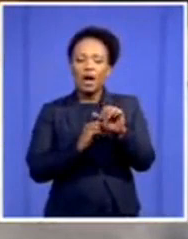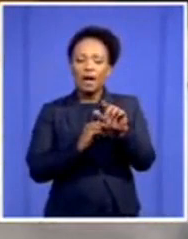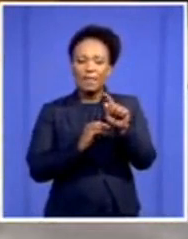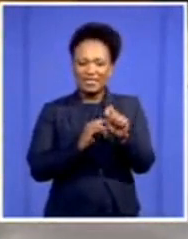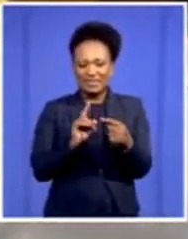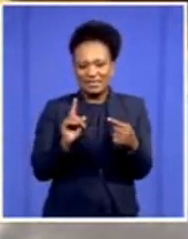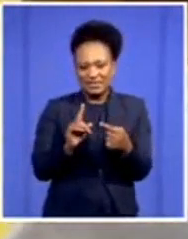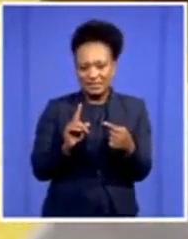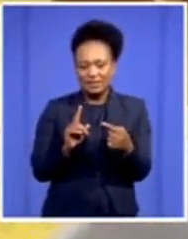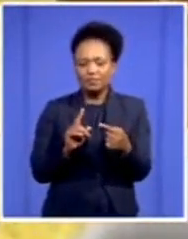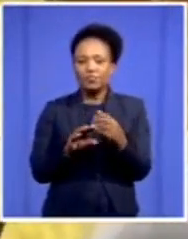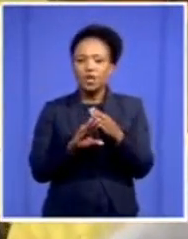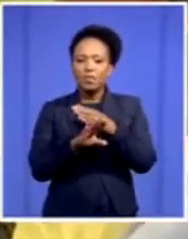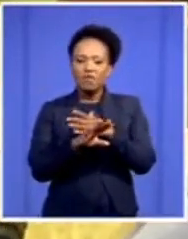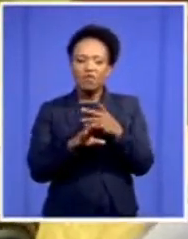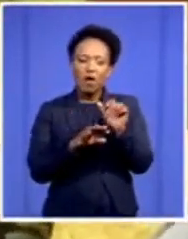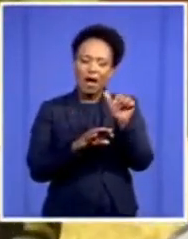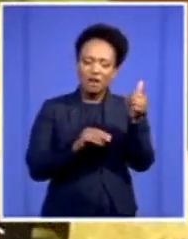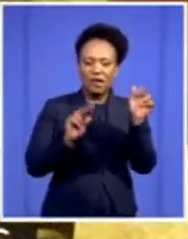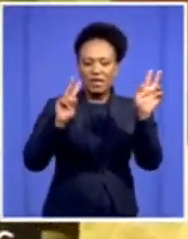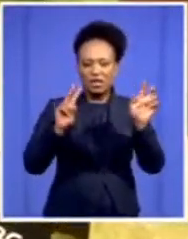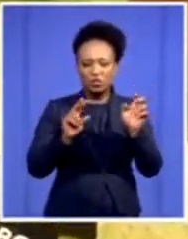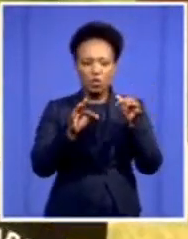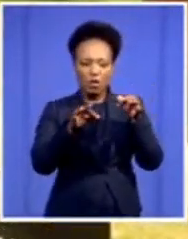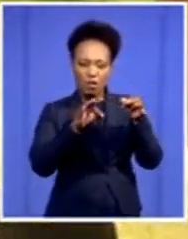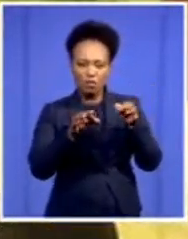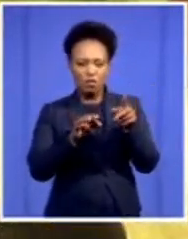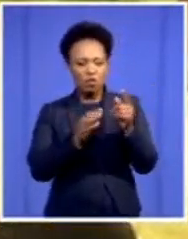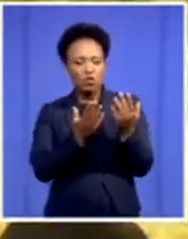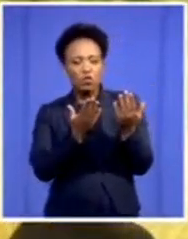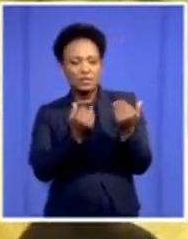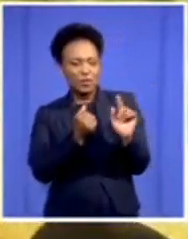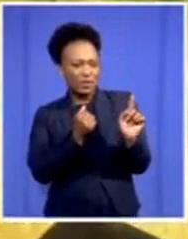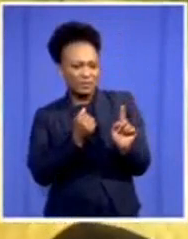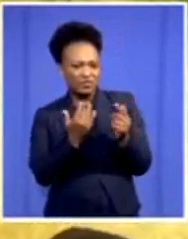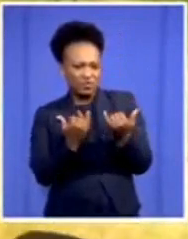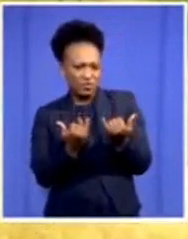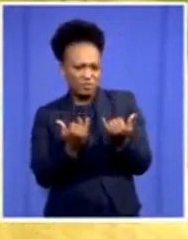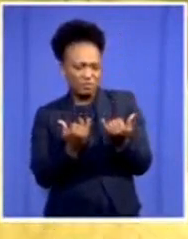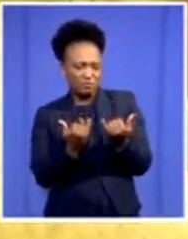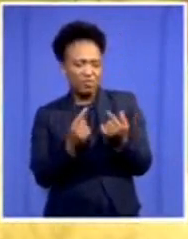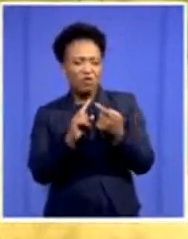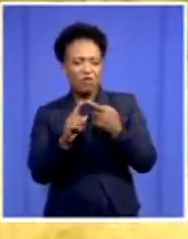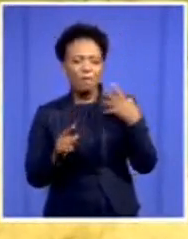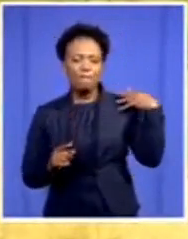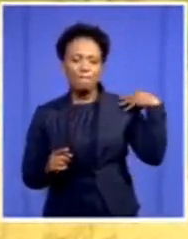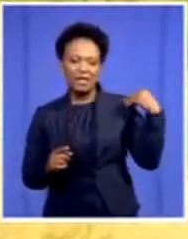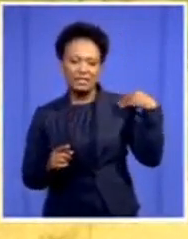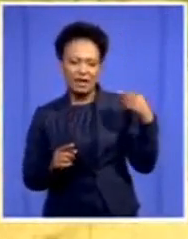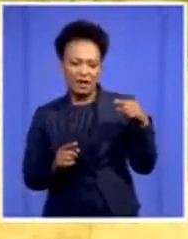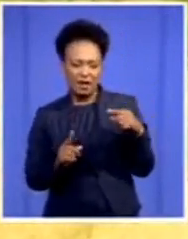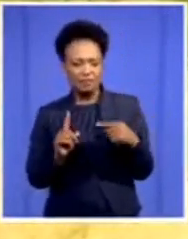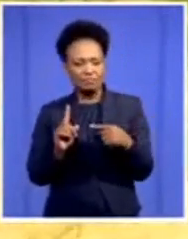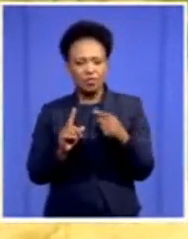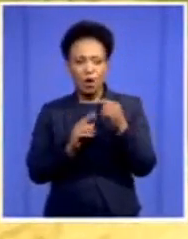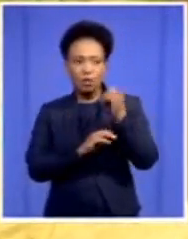other issues, what are you expecting today from Minister Godongwana's budget speech? Good day, and thank